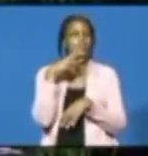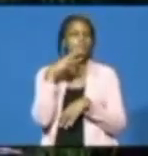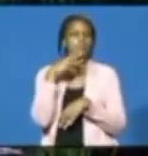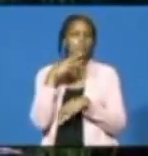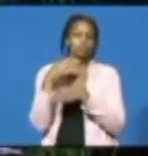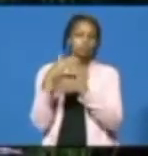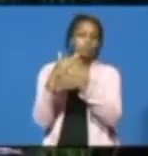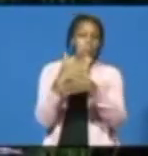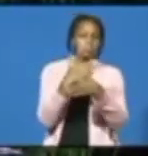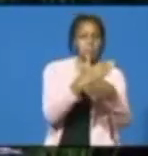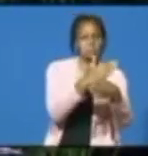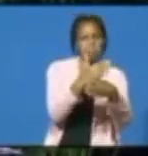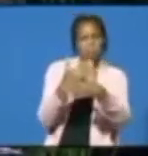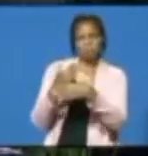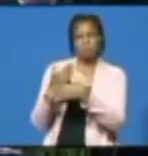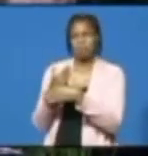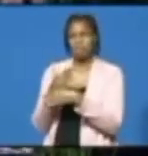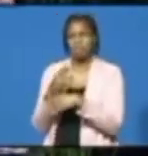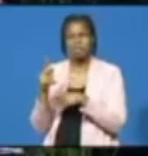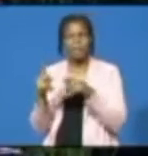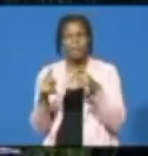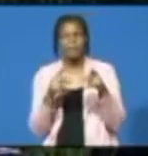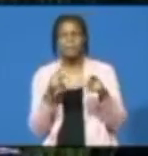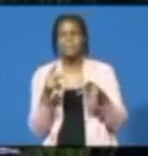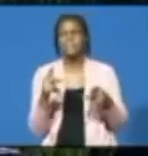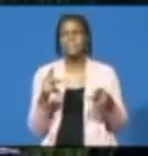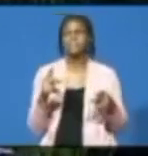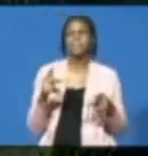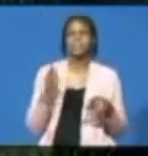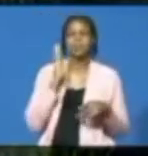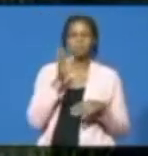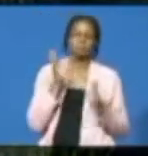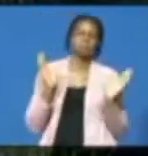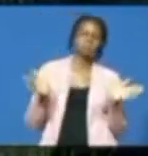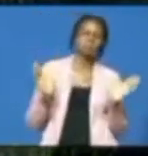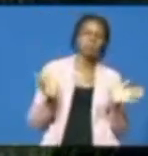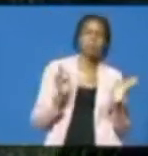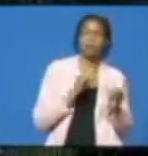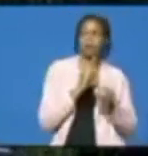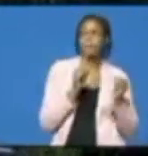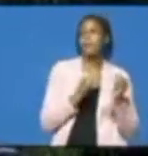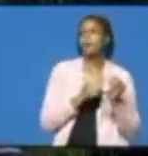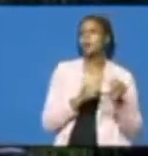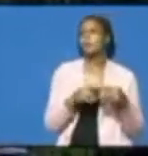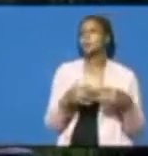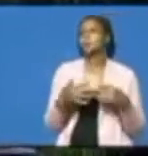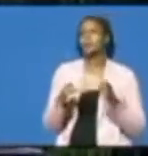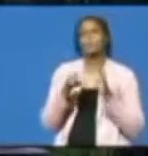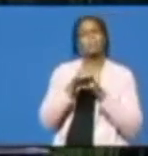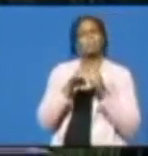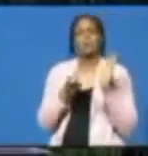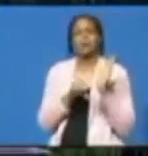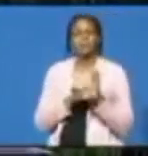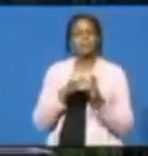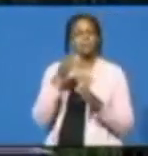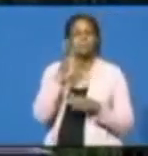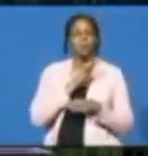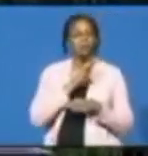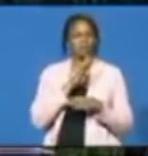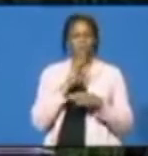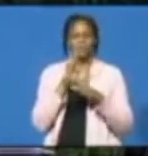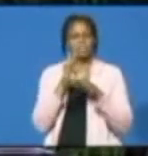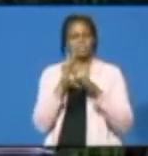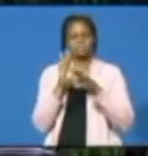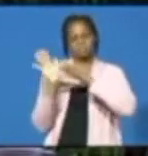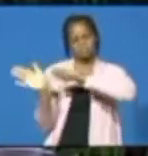shared. People will talk about the commandments of God are done away